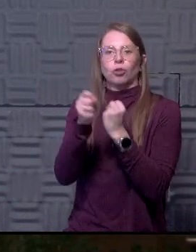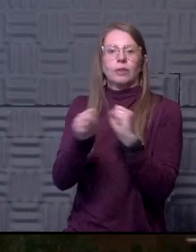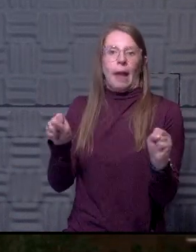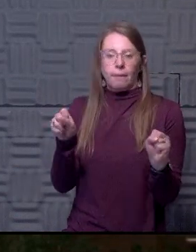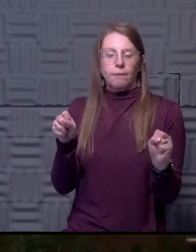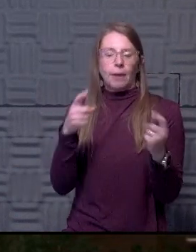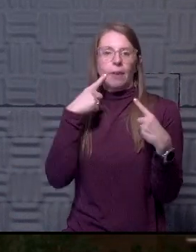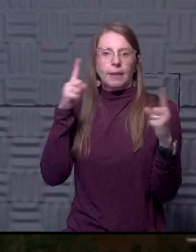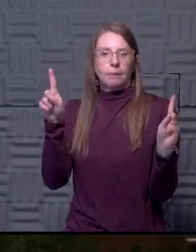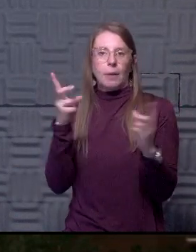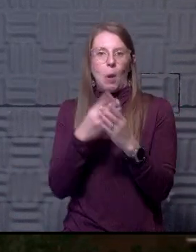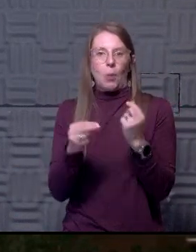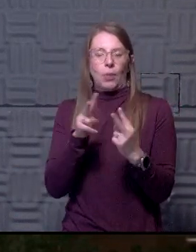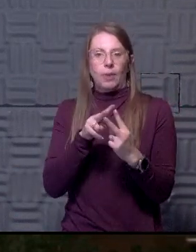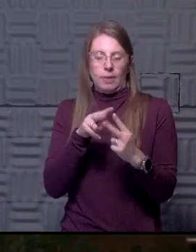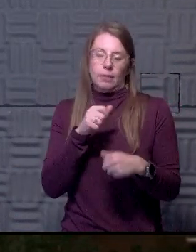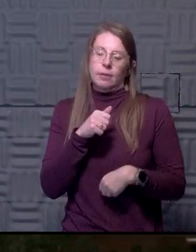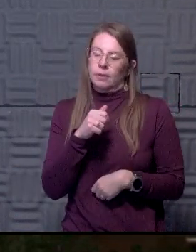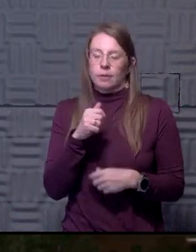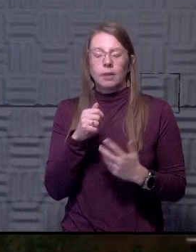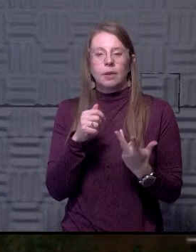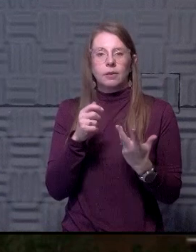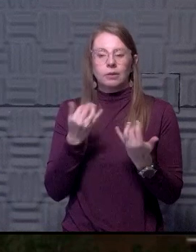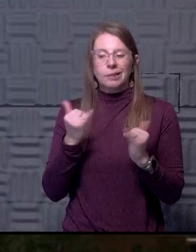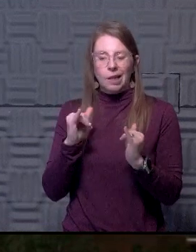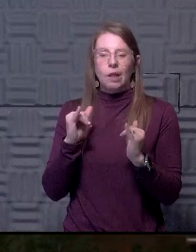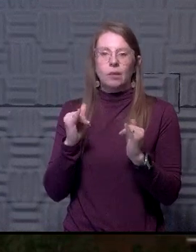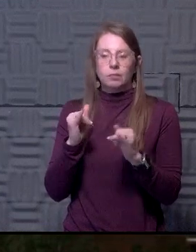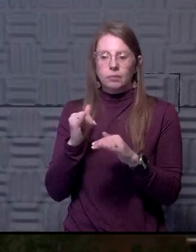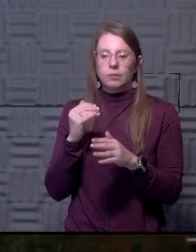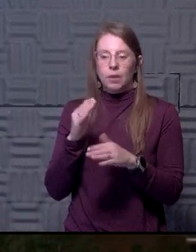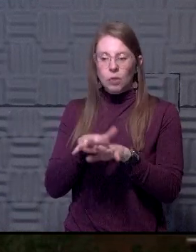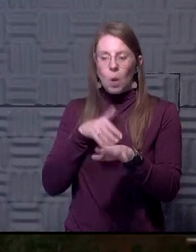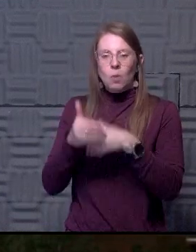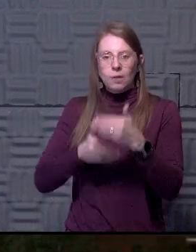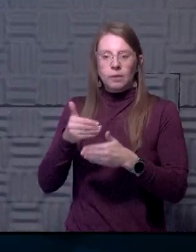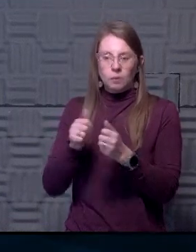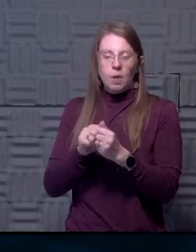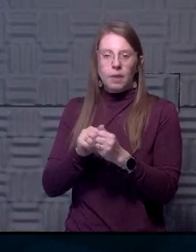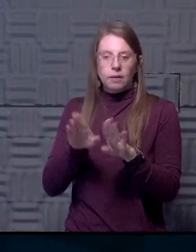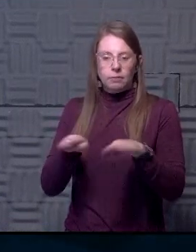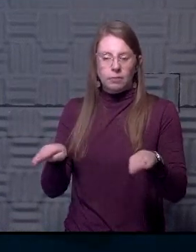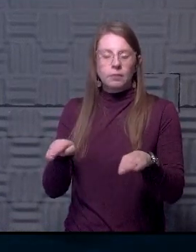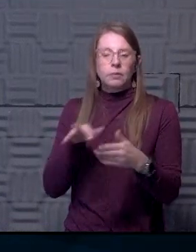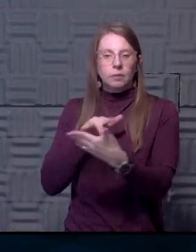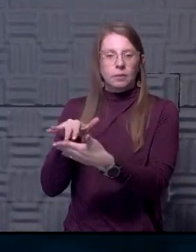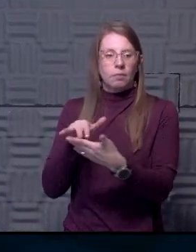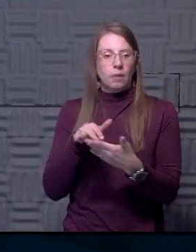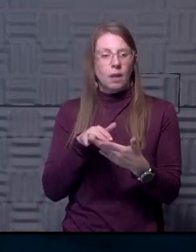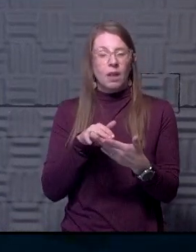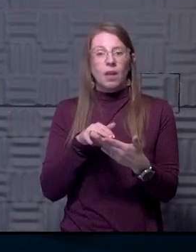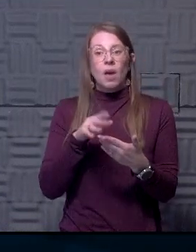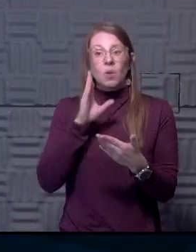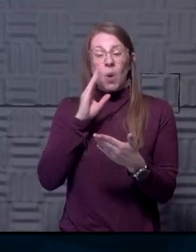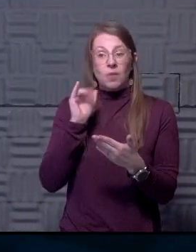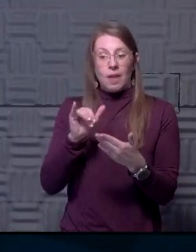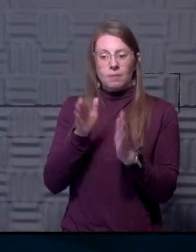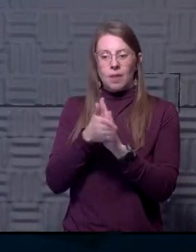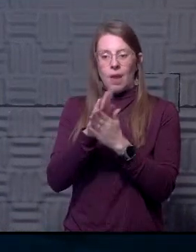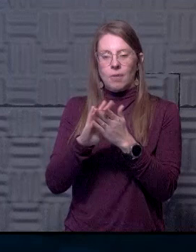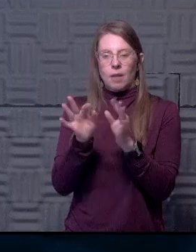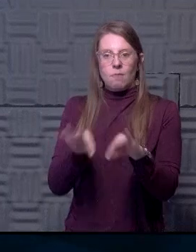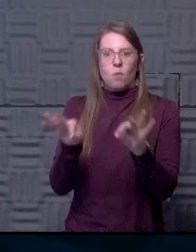effective. So yes, we still have some ways to go with pediatric trials. And just as a follow-up to that, we know that that's becoming more of an important issue because of